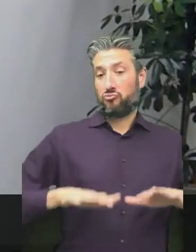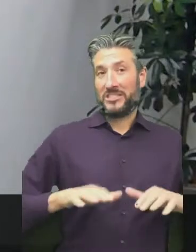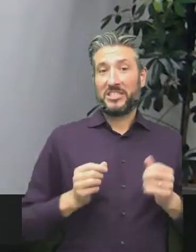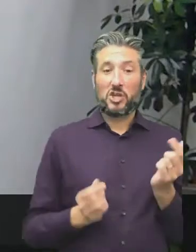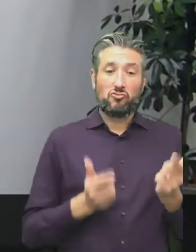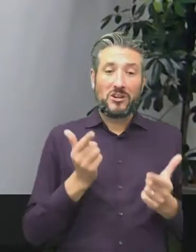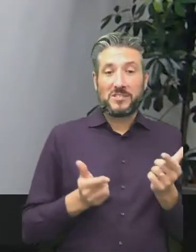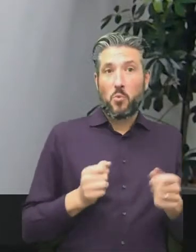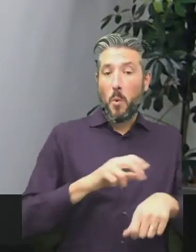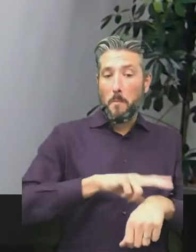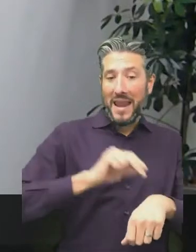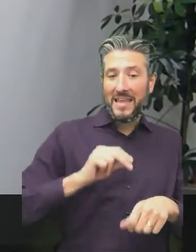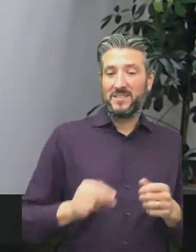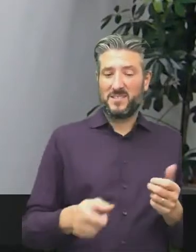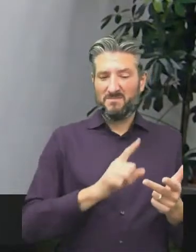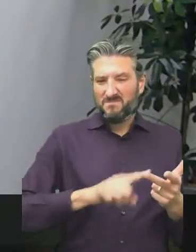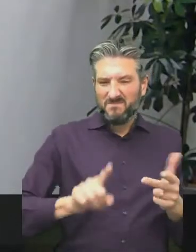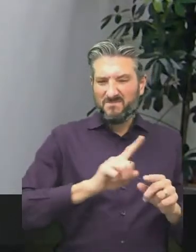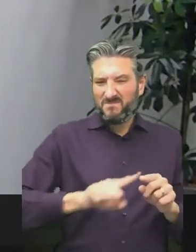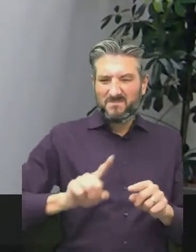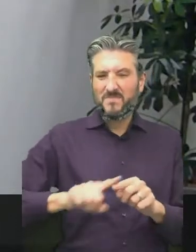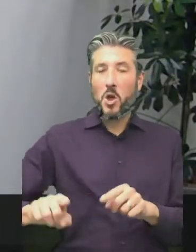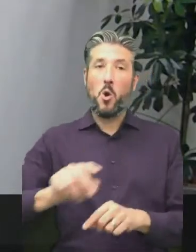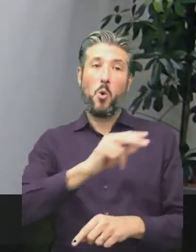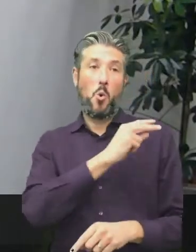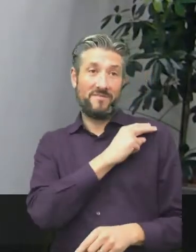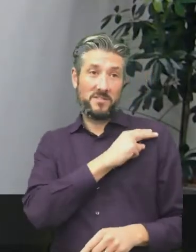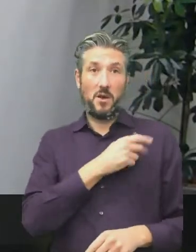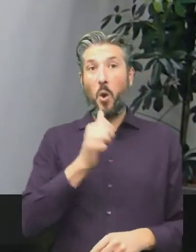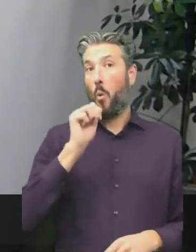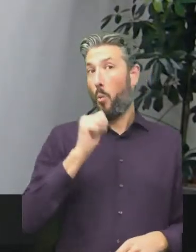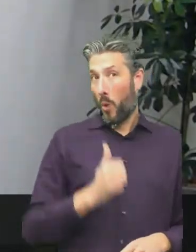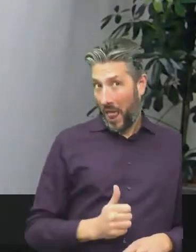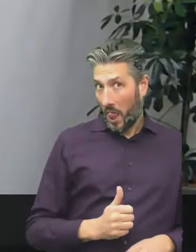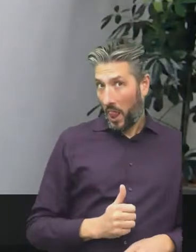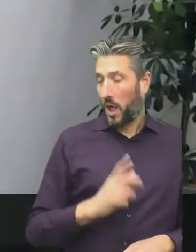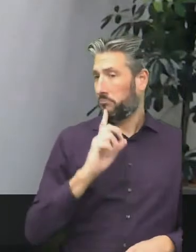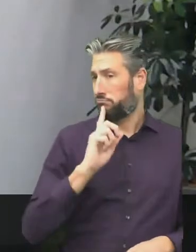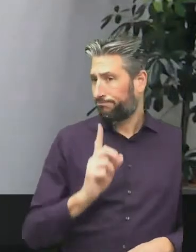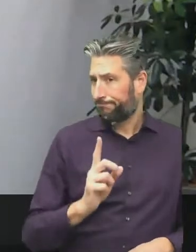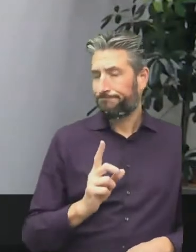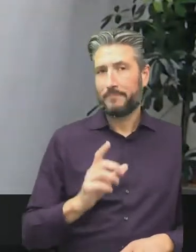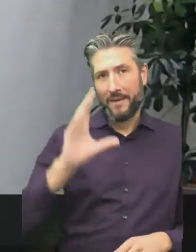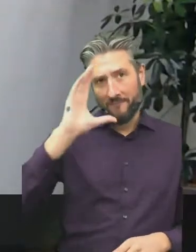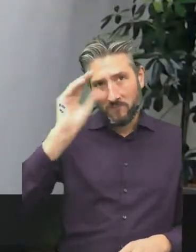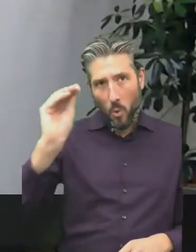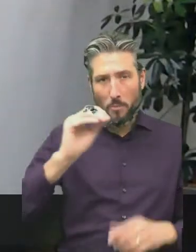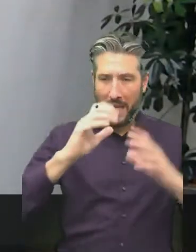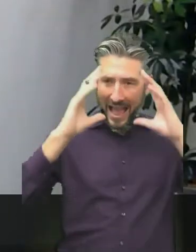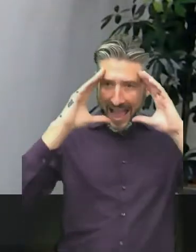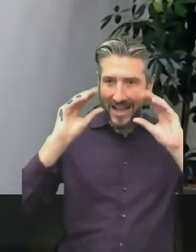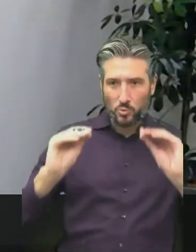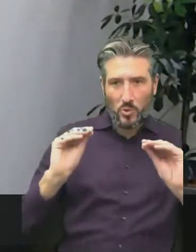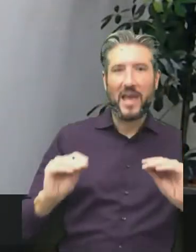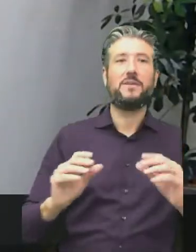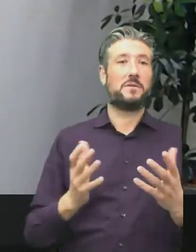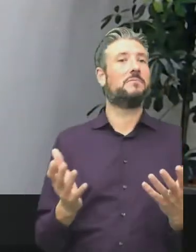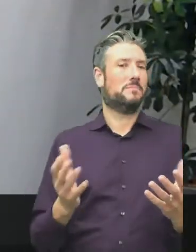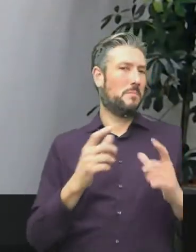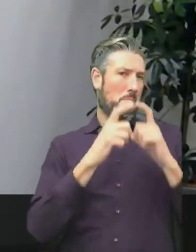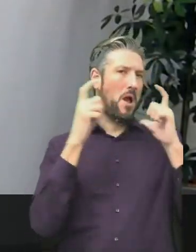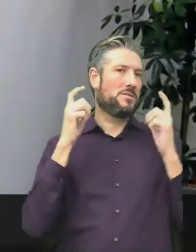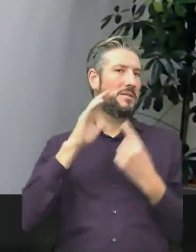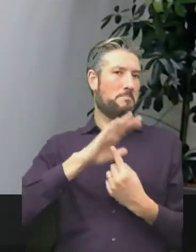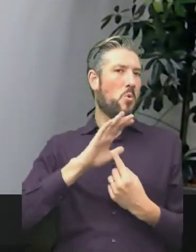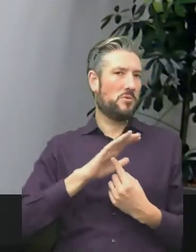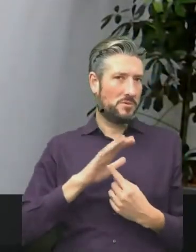are enforcing, but explaining, educating and encouraging before that. I'll give you some numbers just so you are confident about enforcement.